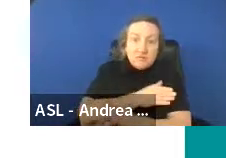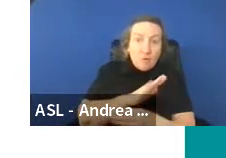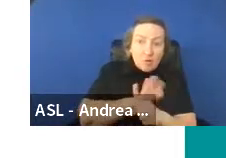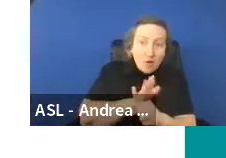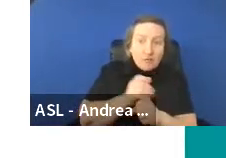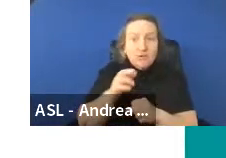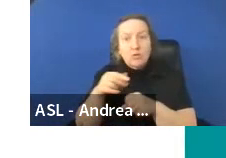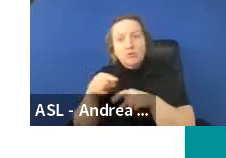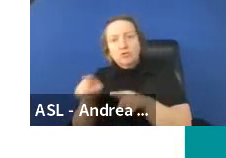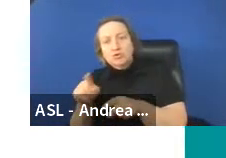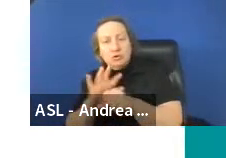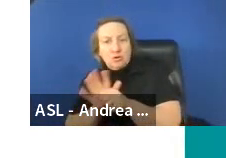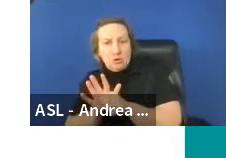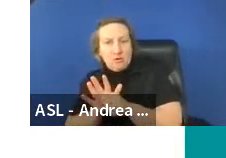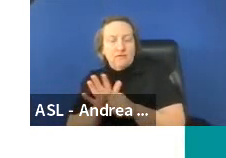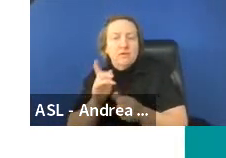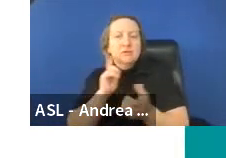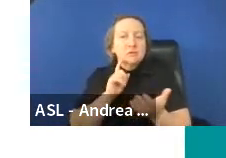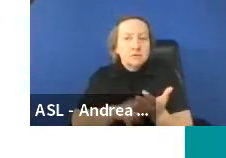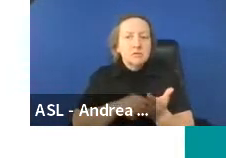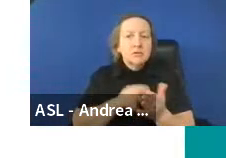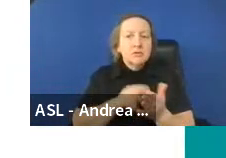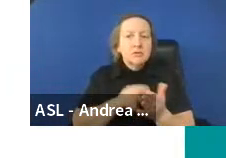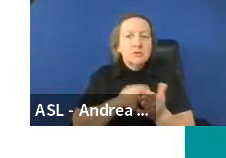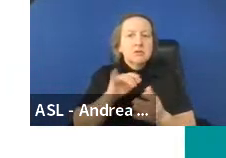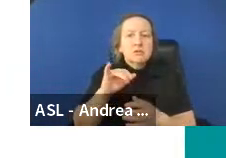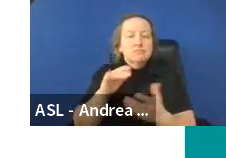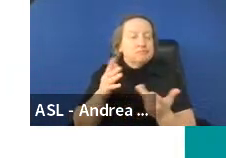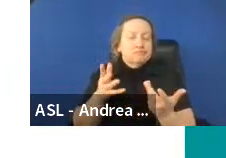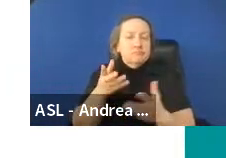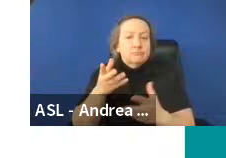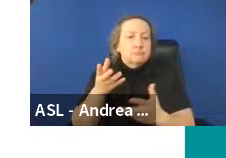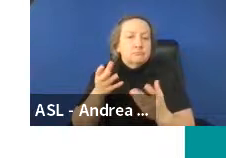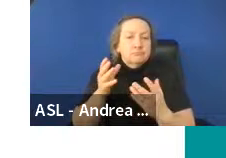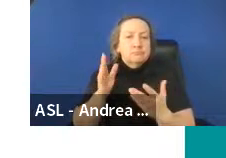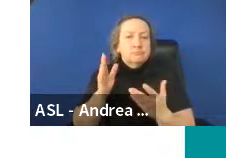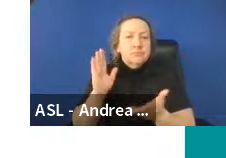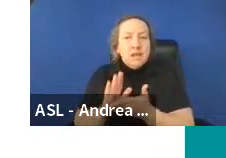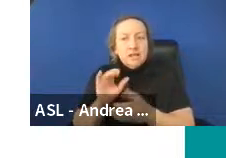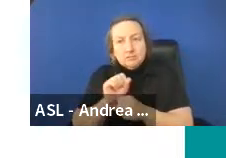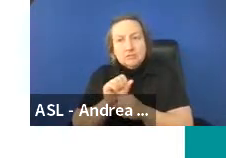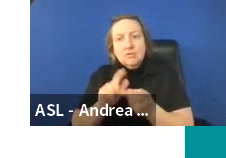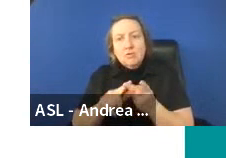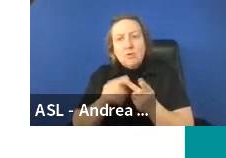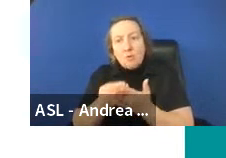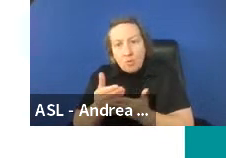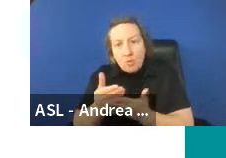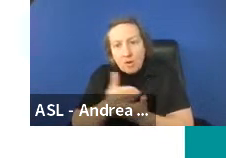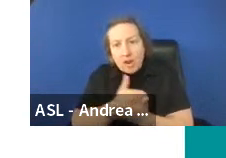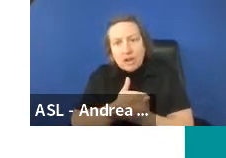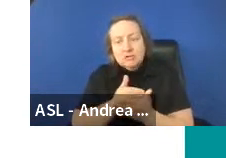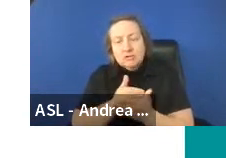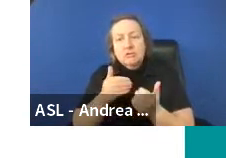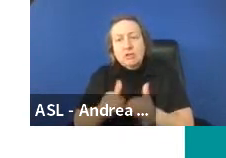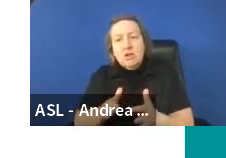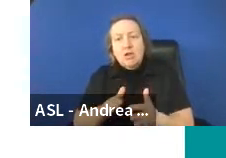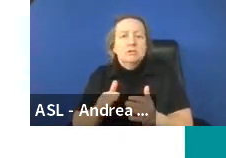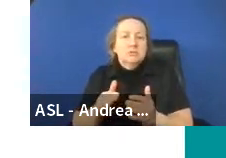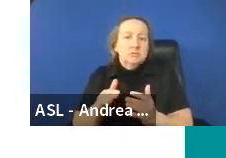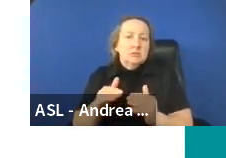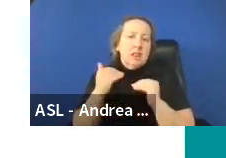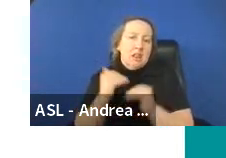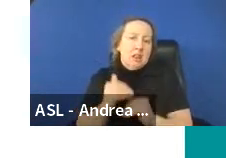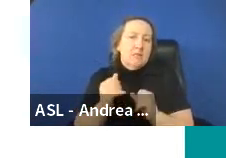during COVID? Recognizing that job loss or wage loss has limited their trips across the